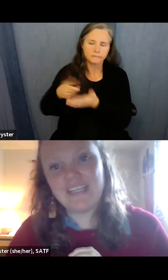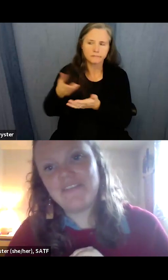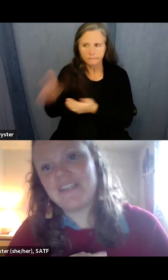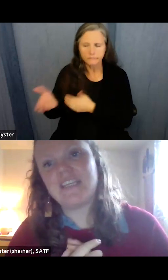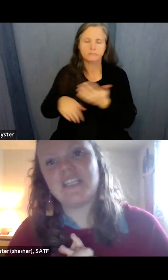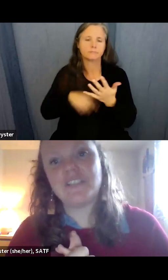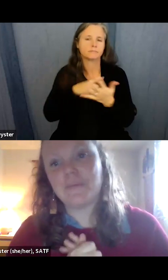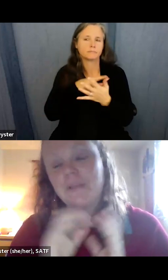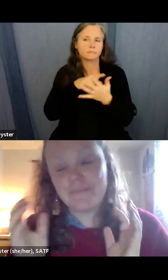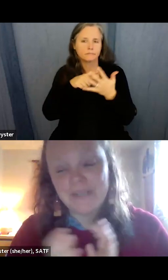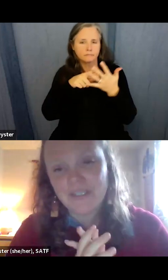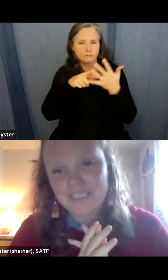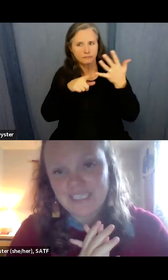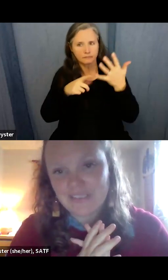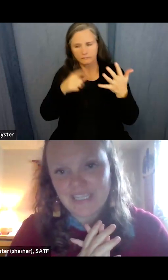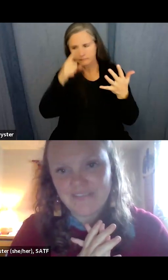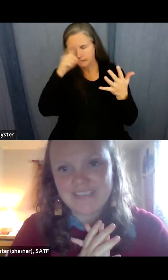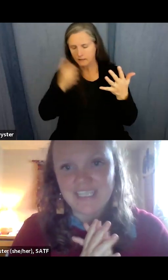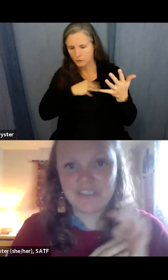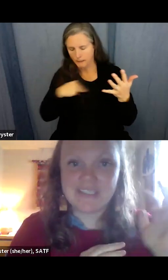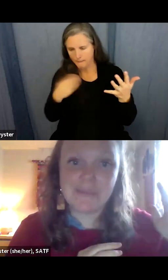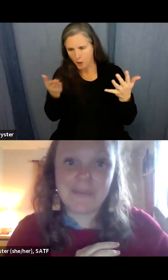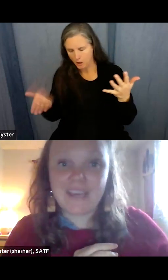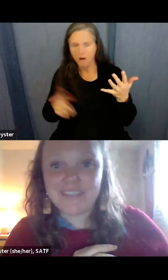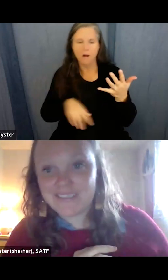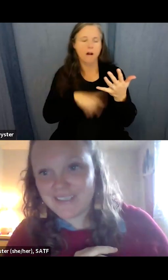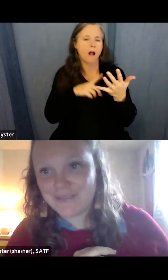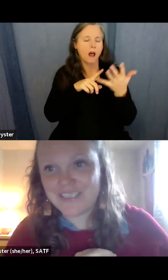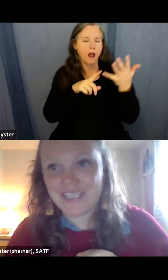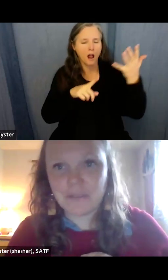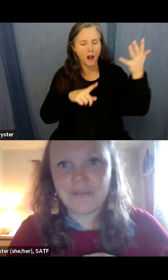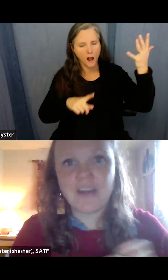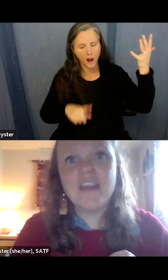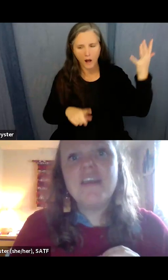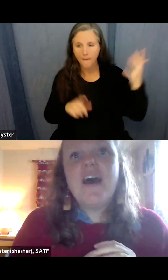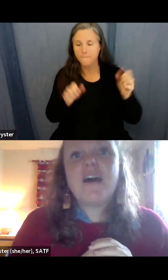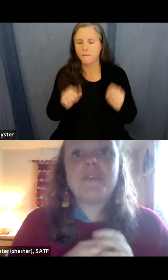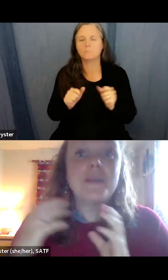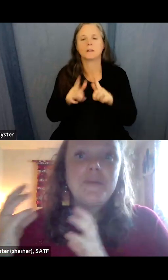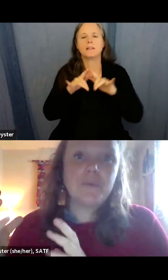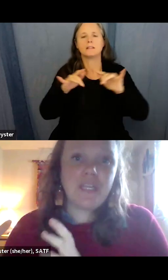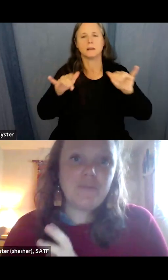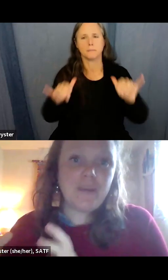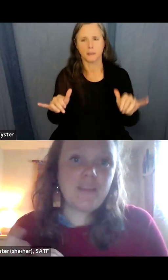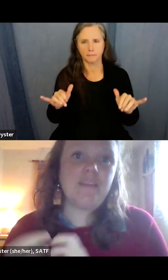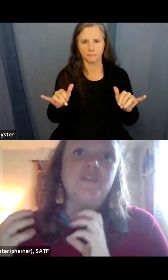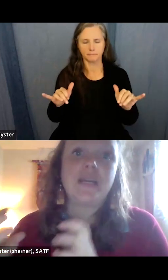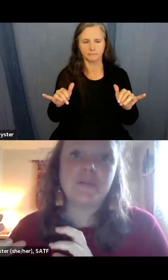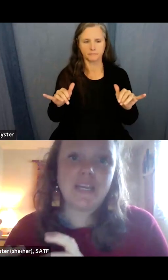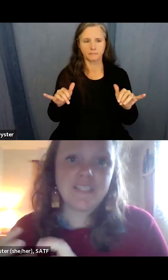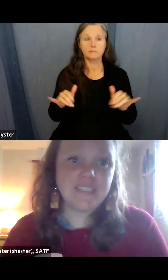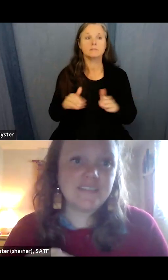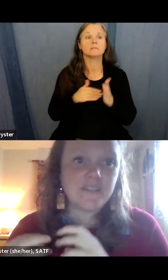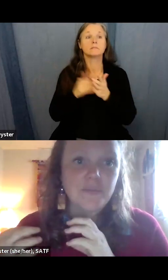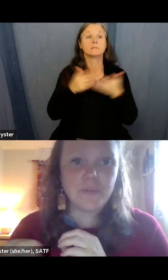Title IX investigation and be involved in Title IX investigations. They might be having to talk with child welfare. They might be working with